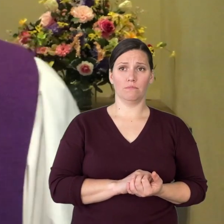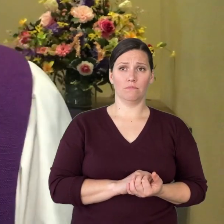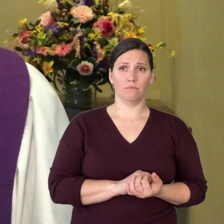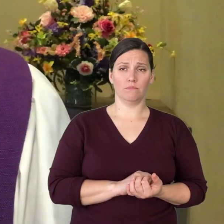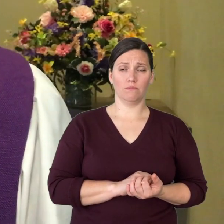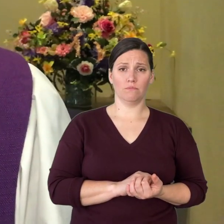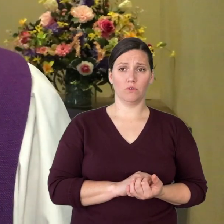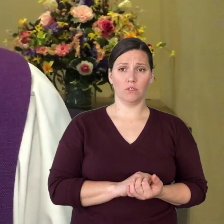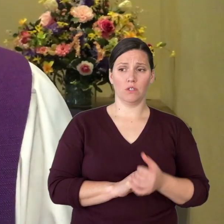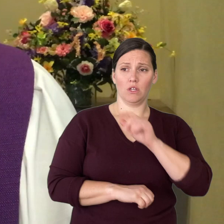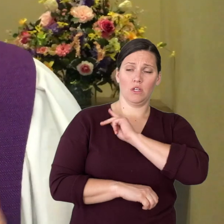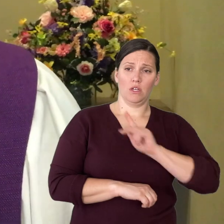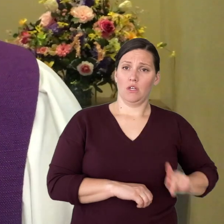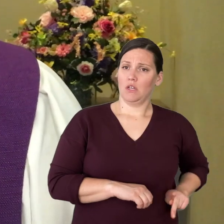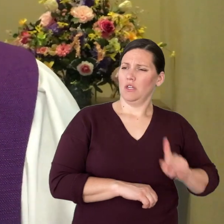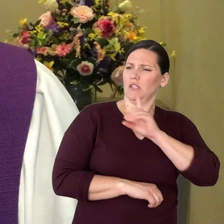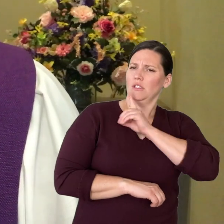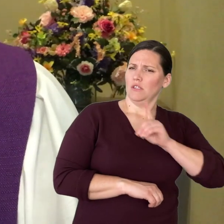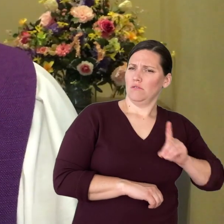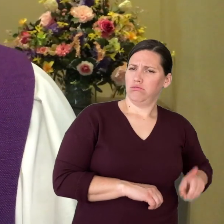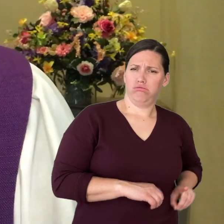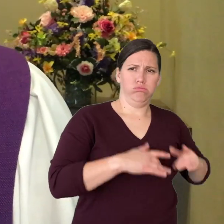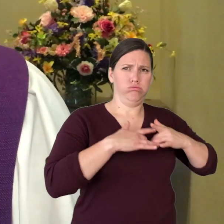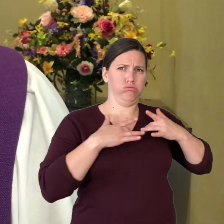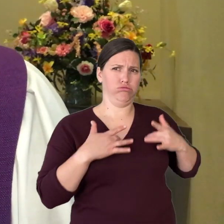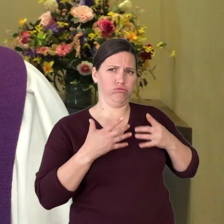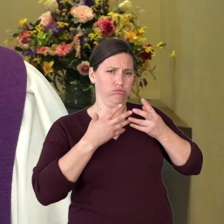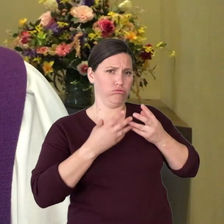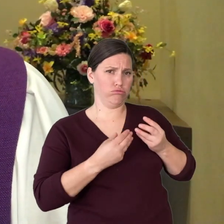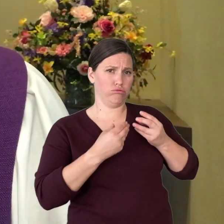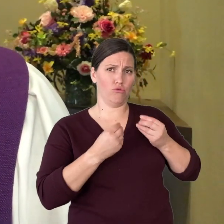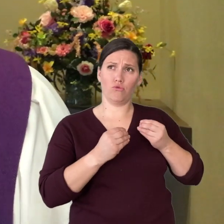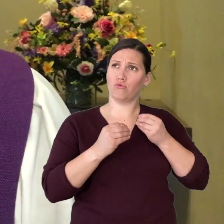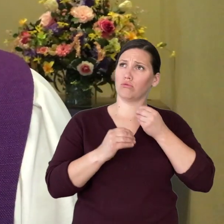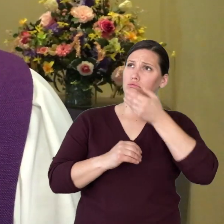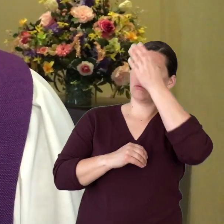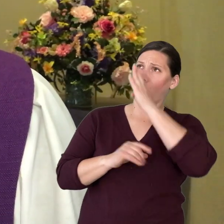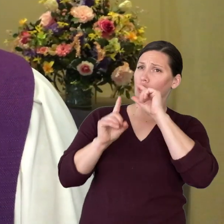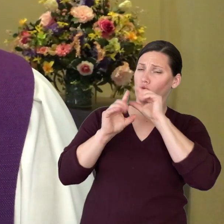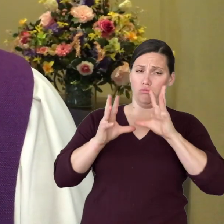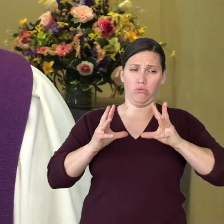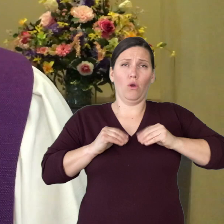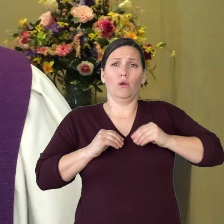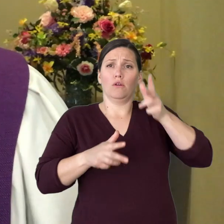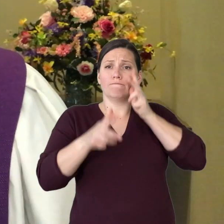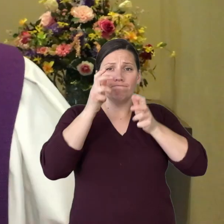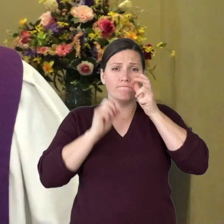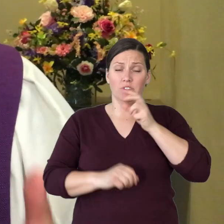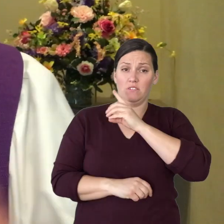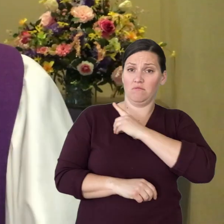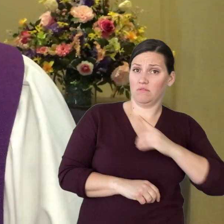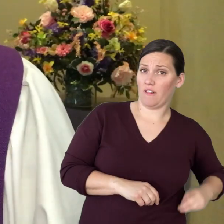King David's heart was soft towards God's word, and he listened. King